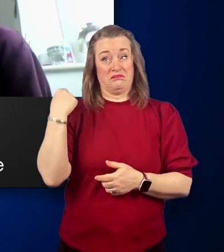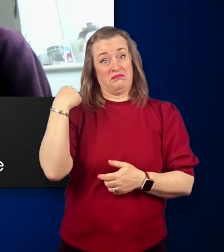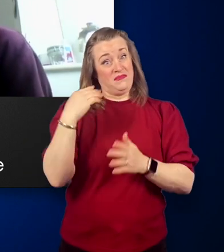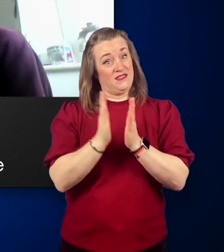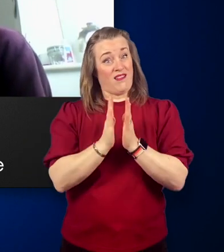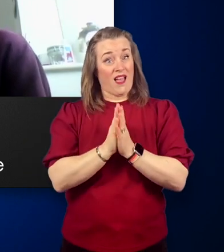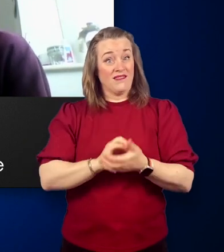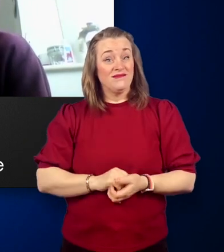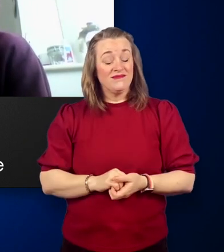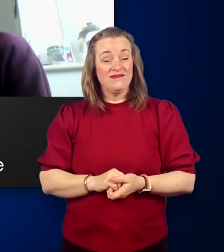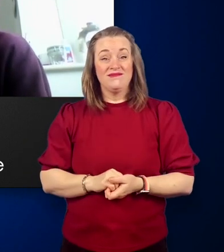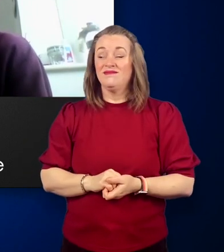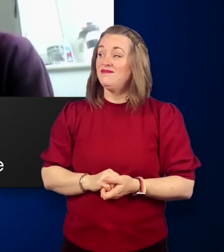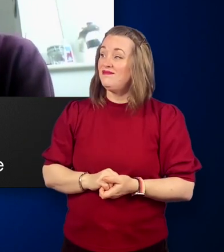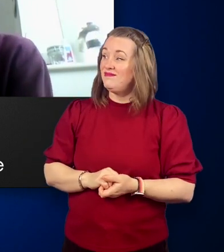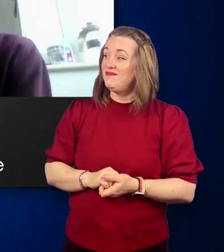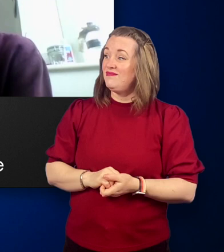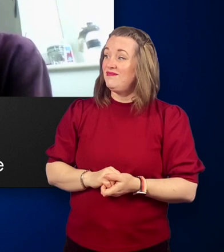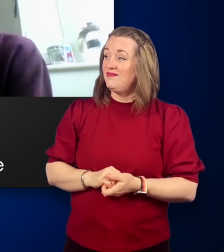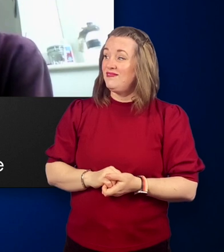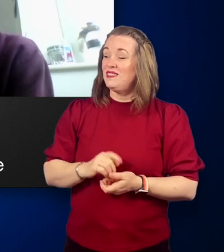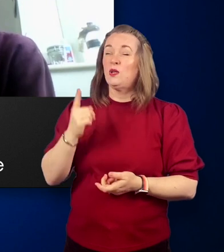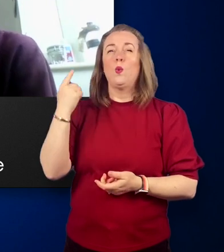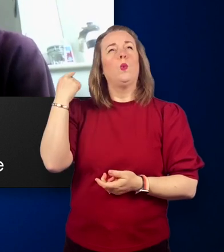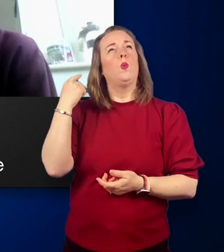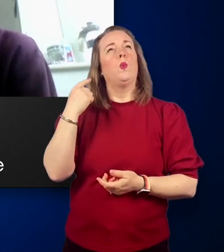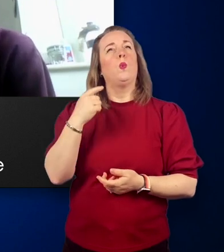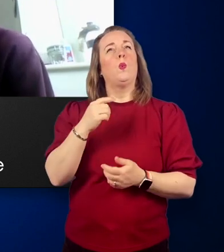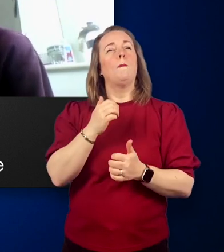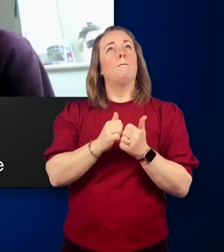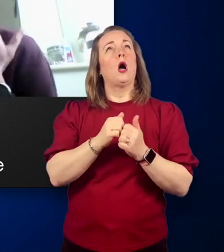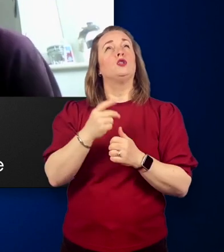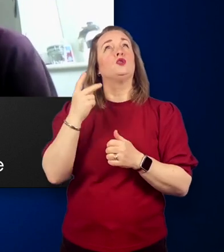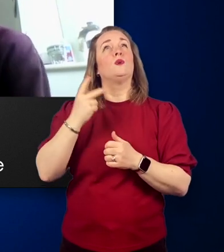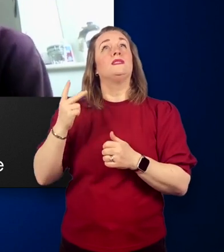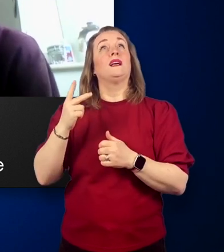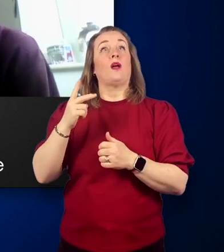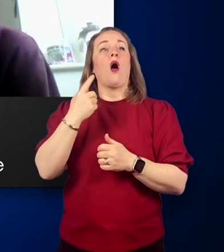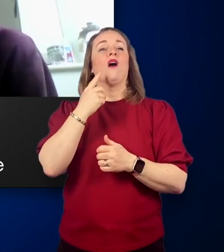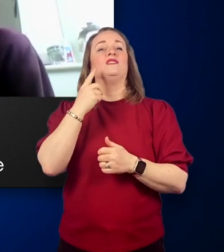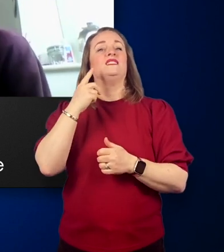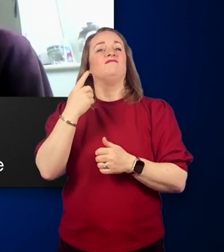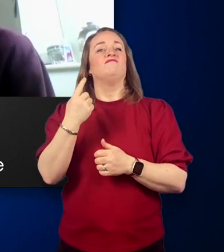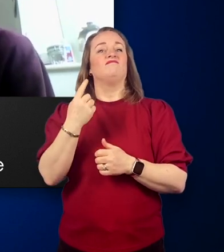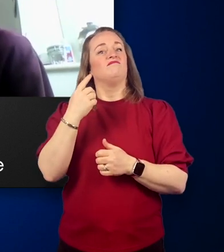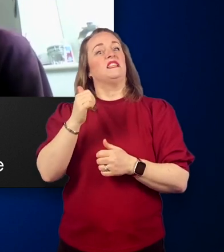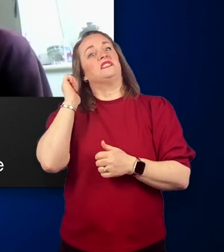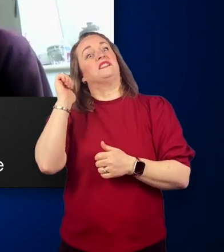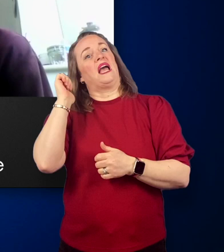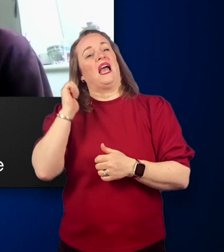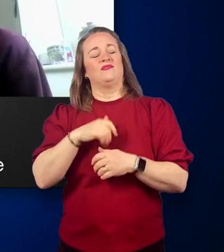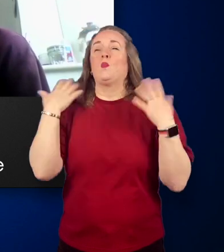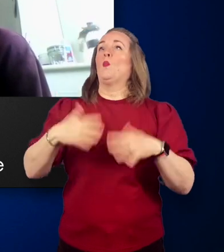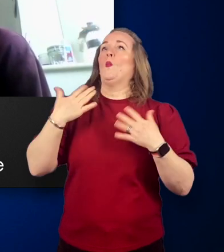Sunday. This is March the 22nd, so yesterday, which was awesome